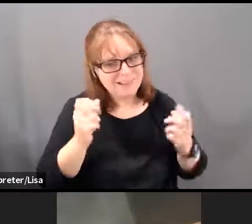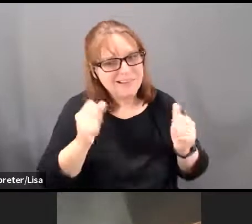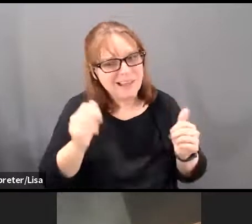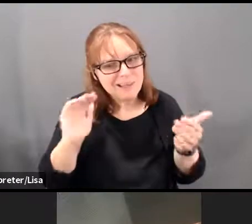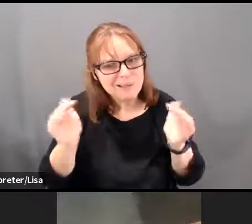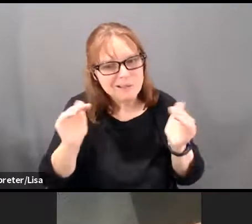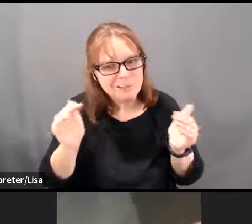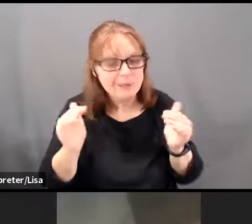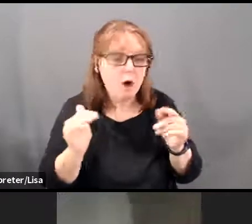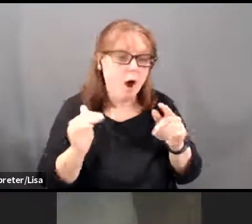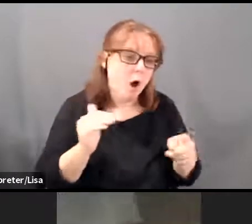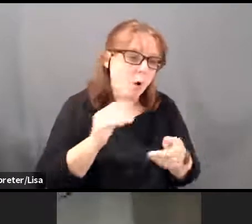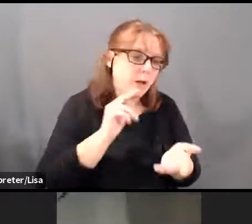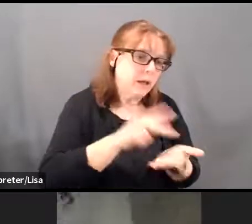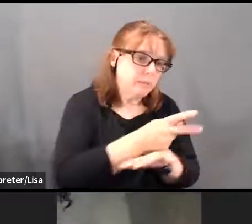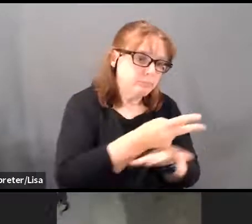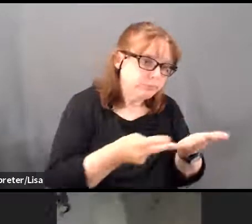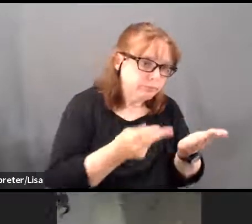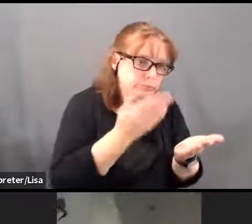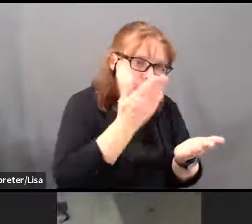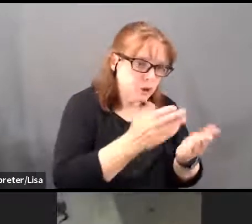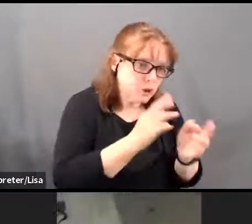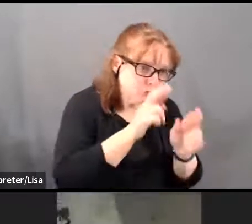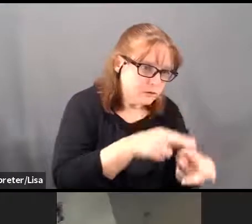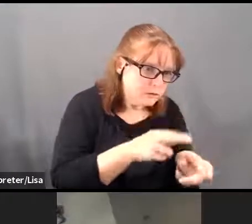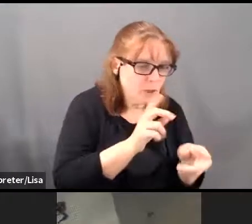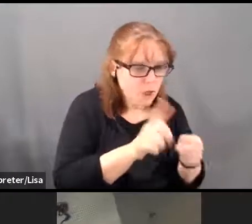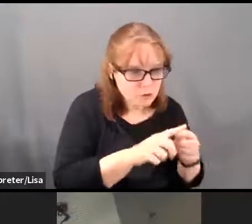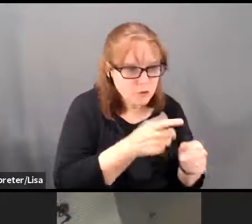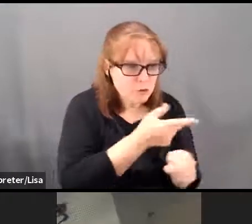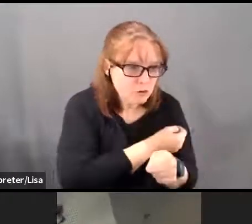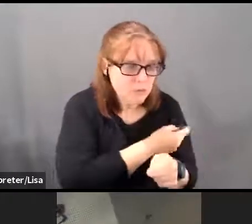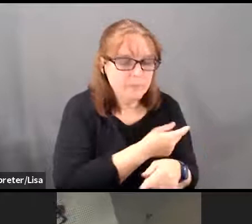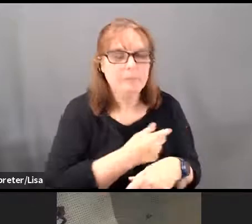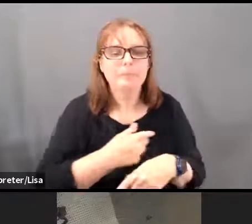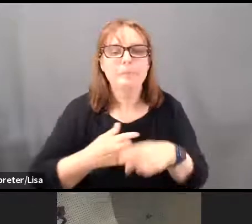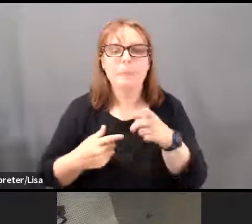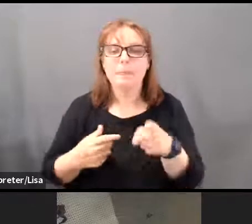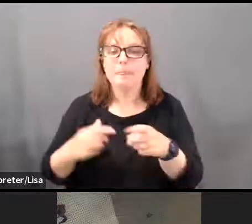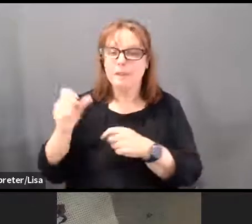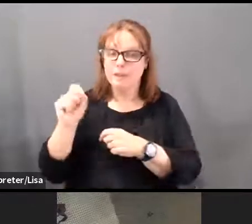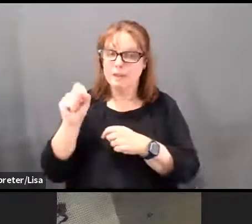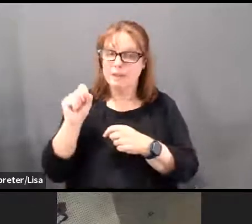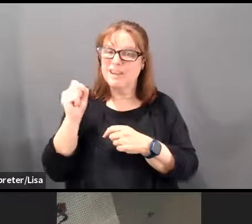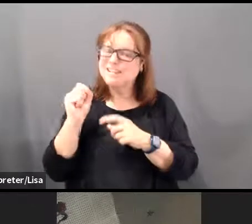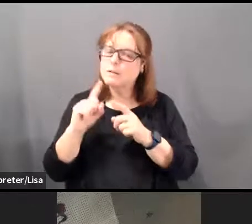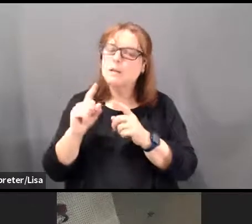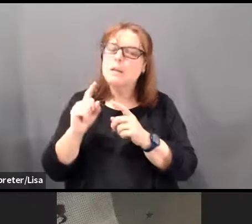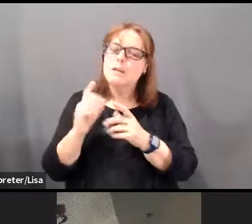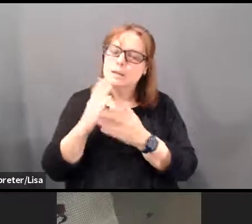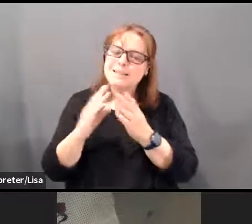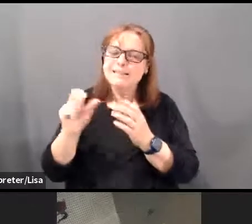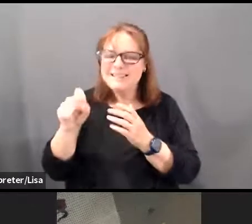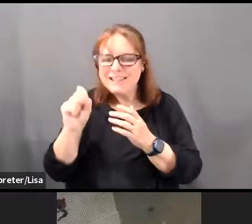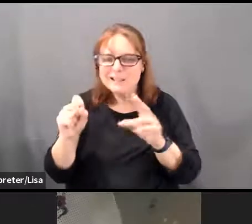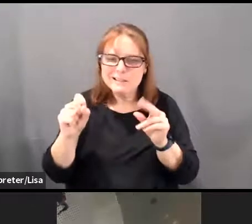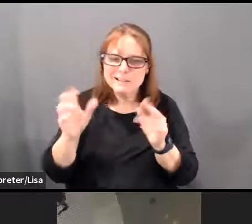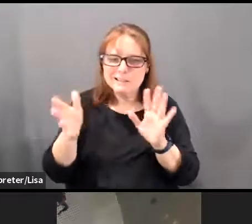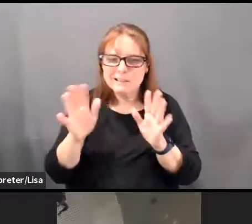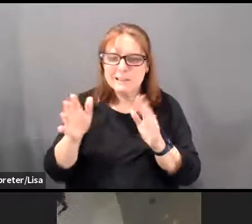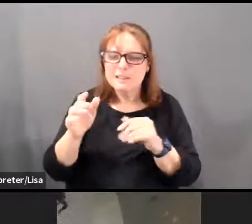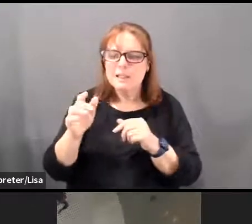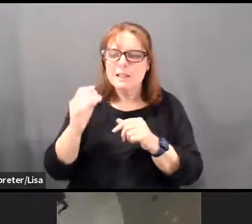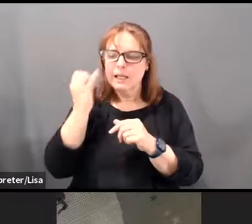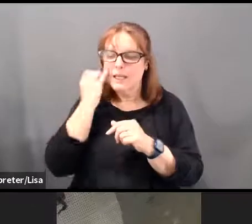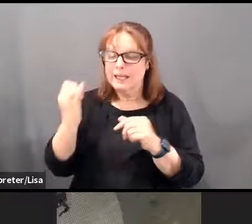He must have a good immune response. Yeah, you definitely had a good immune response, but don't read too much into that. In other words, if you did not have an